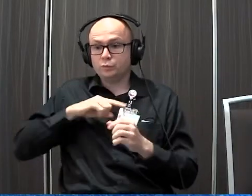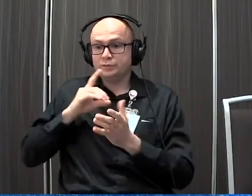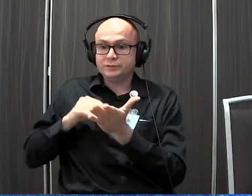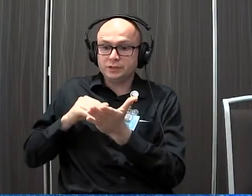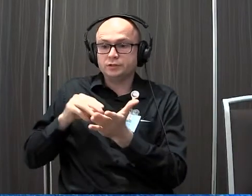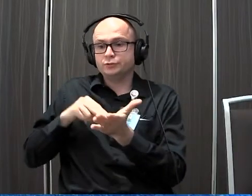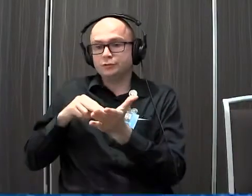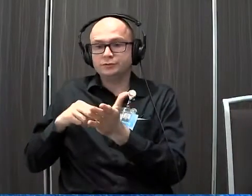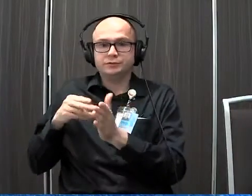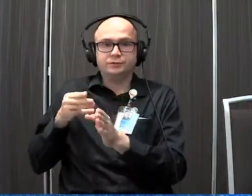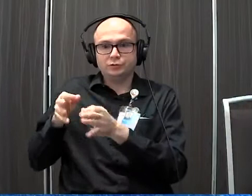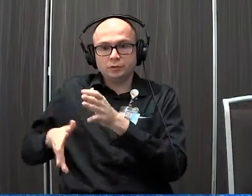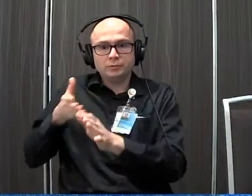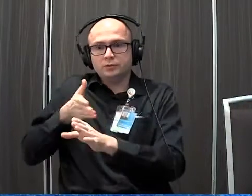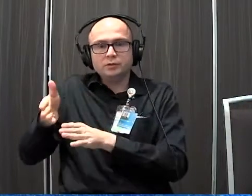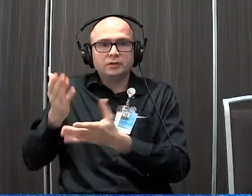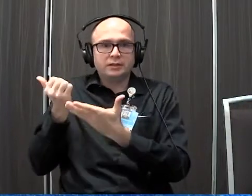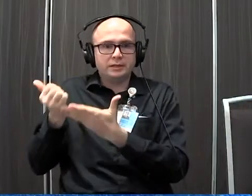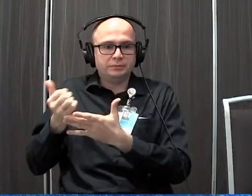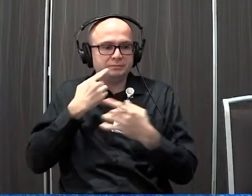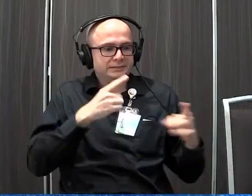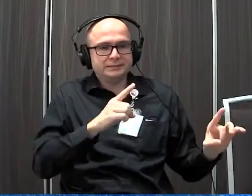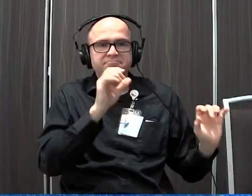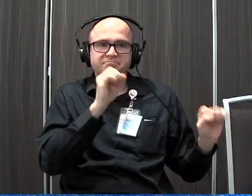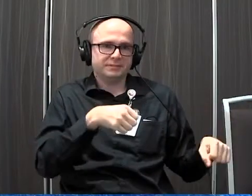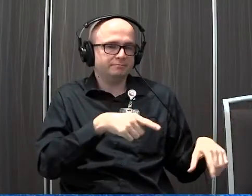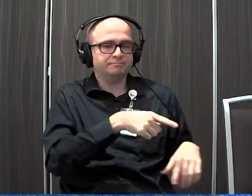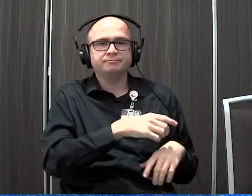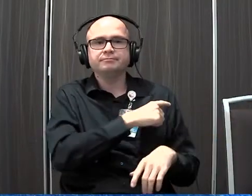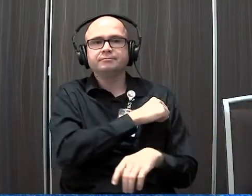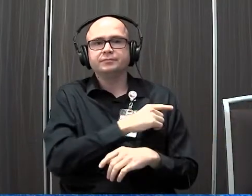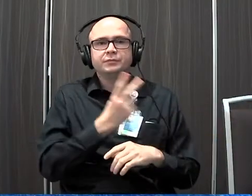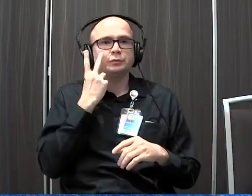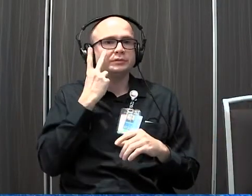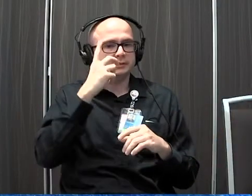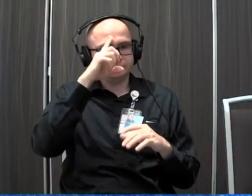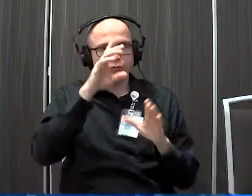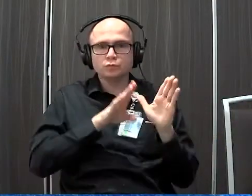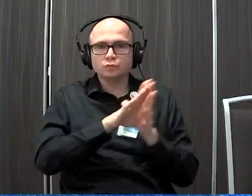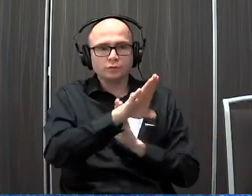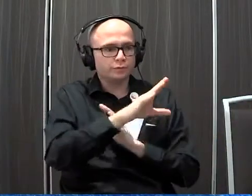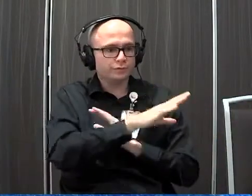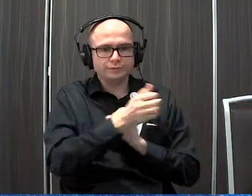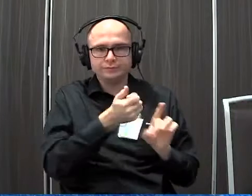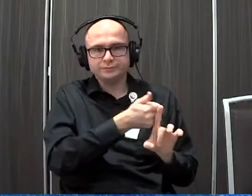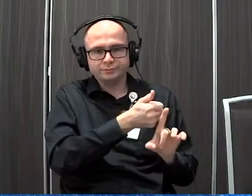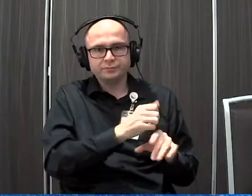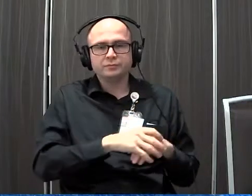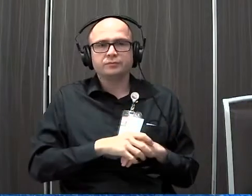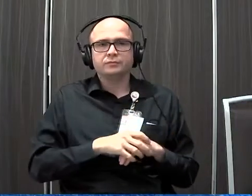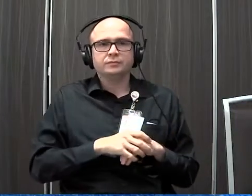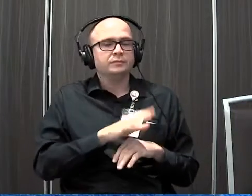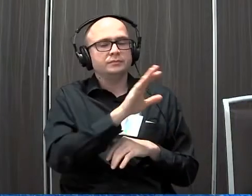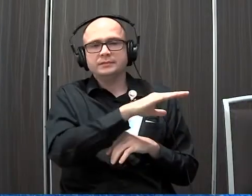to help them succeed, then they will. That we can see a lot of growth in these individuals, and we